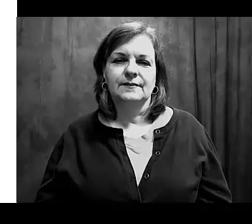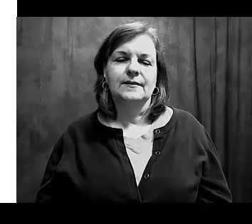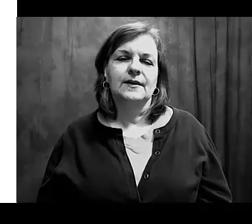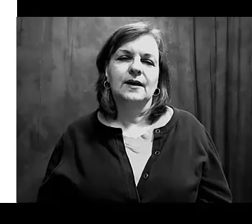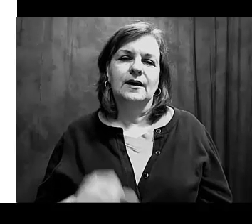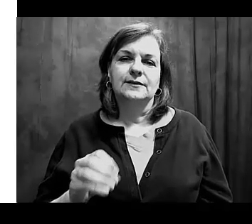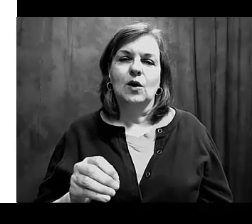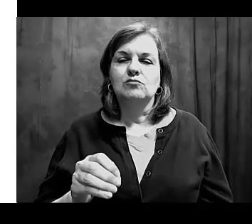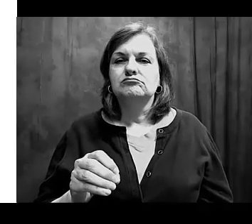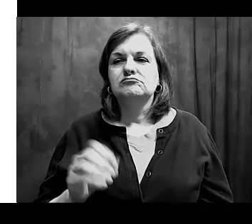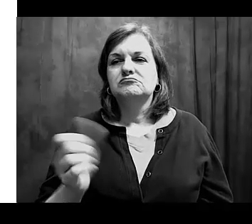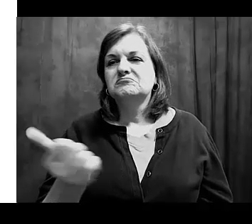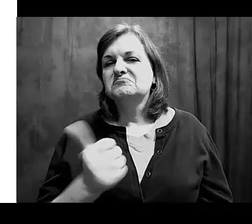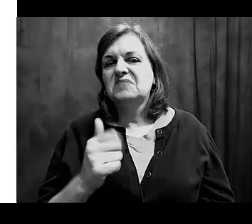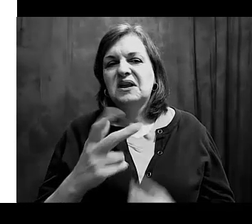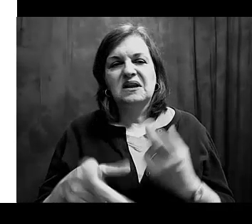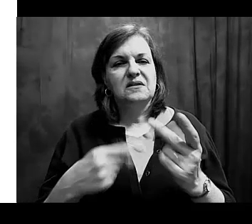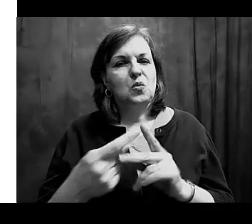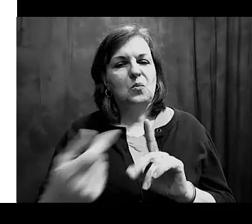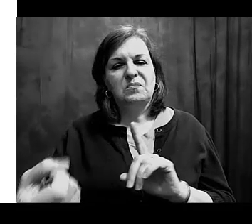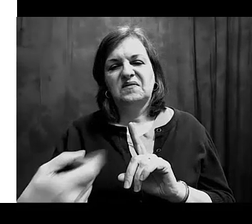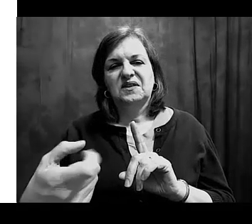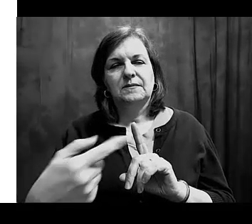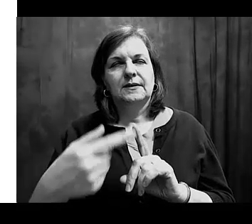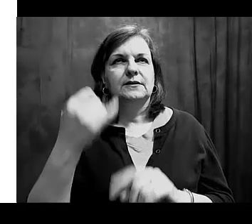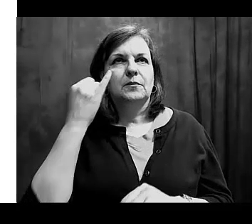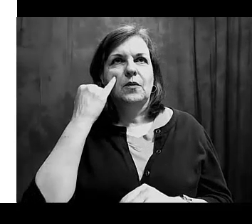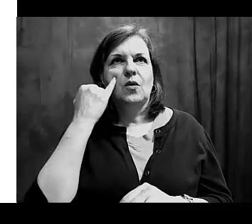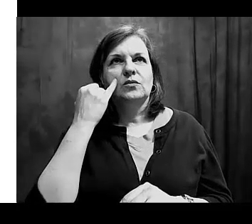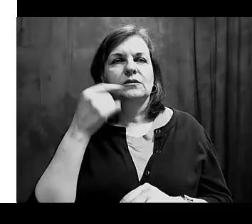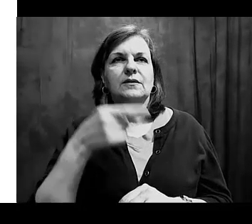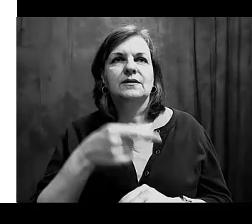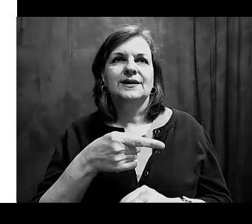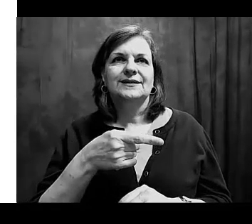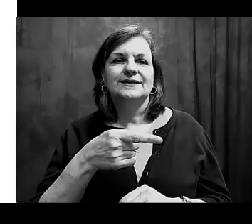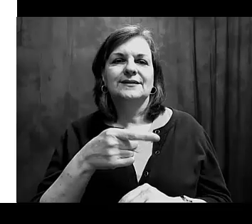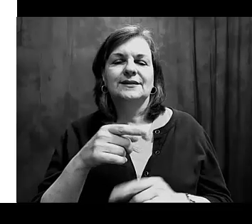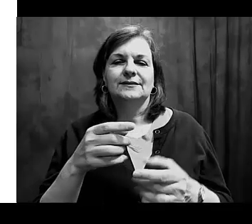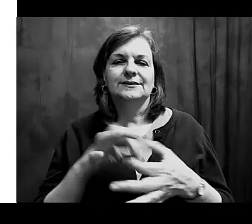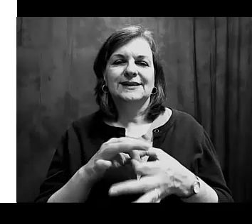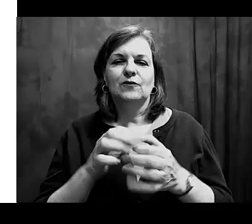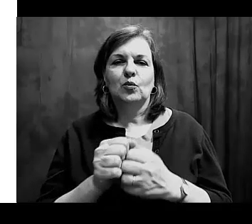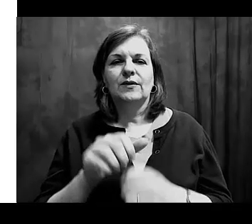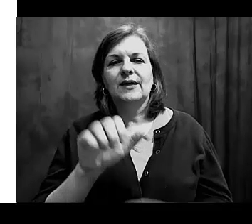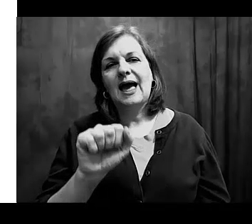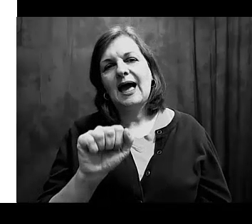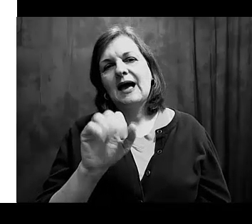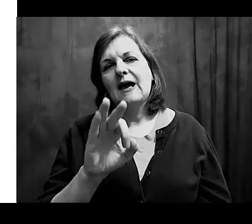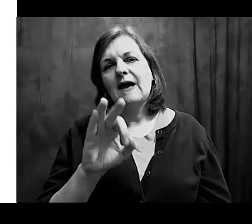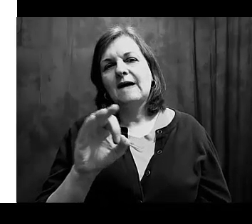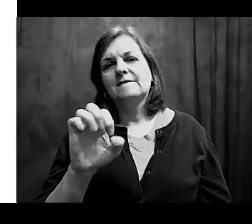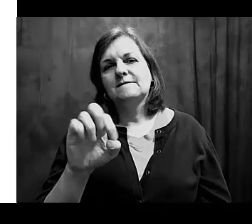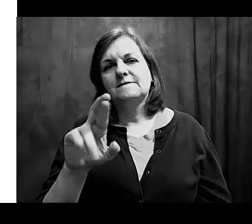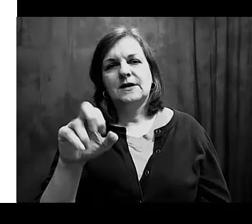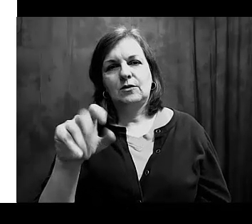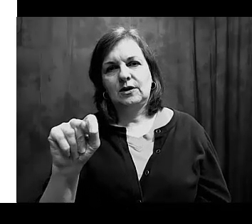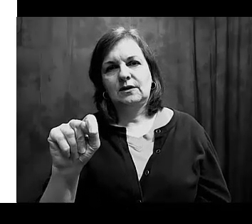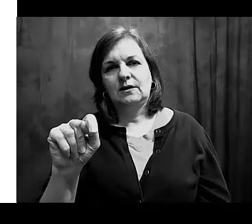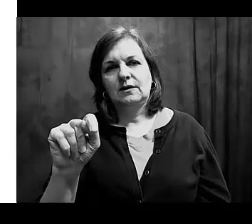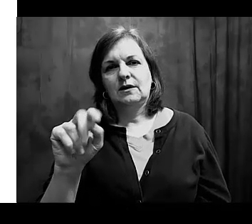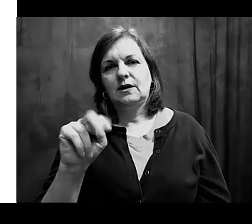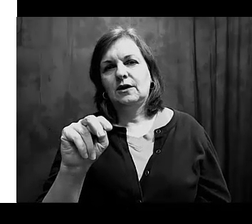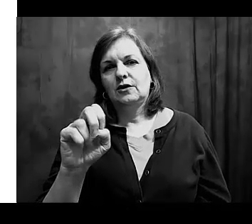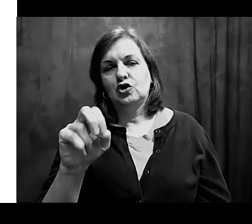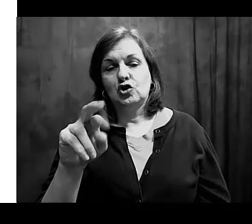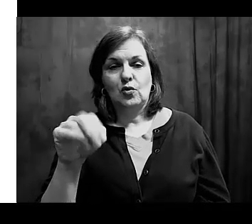what we call receptor field. So we look at these particularly with touch. You can look at them with other senses as well, but I